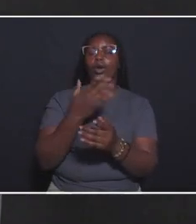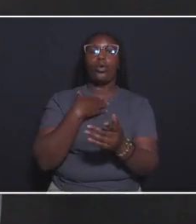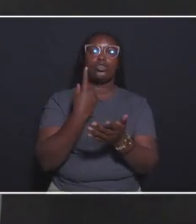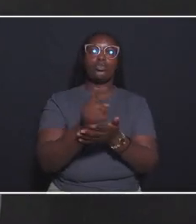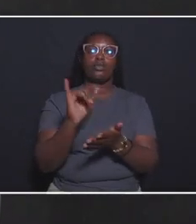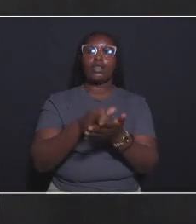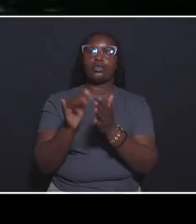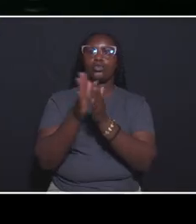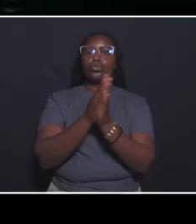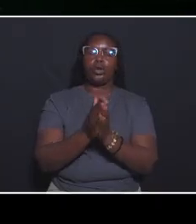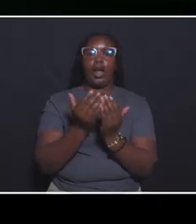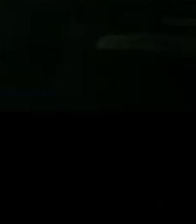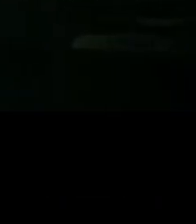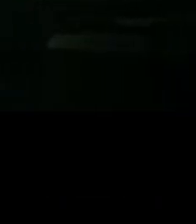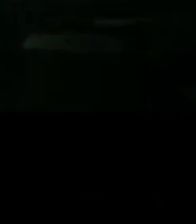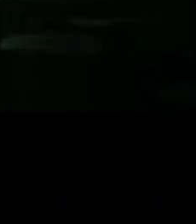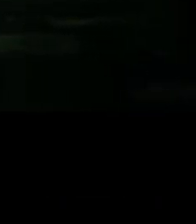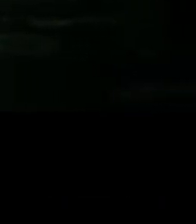important.